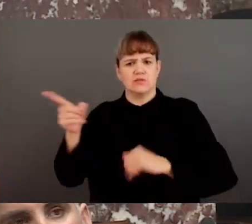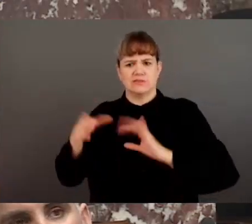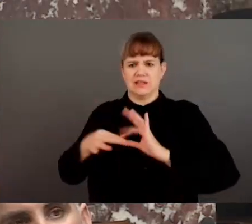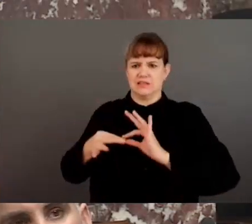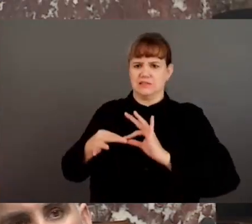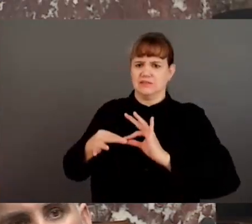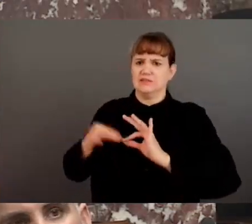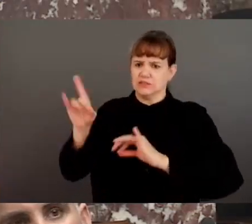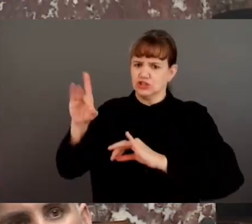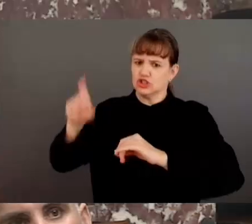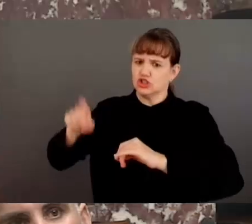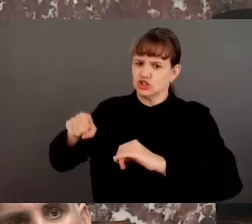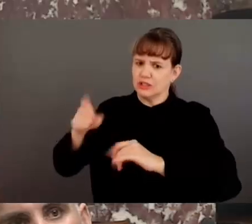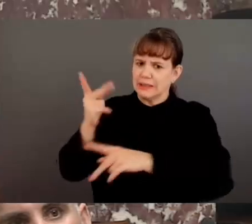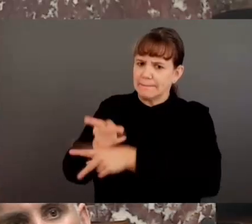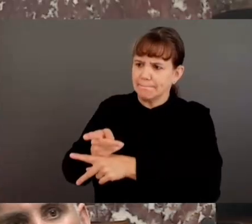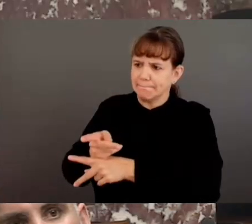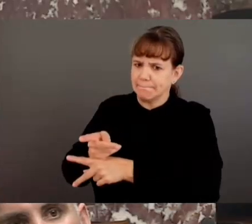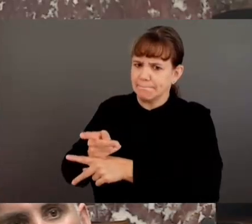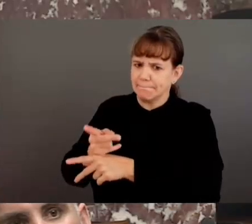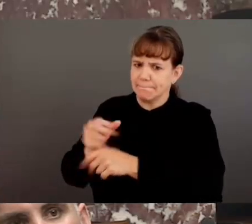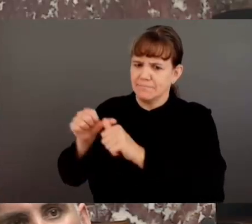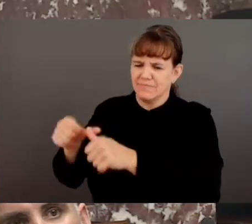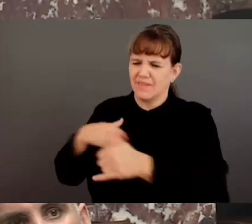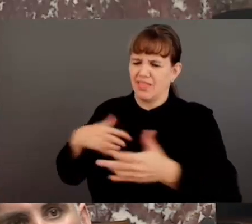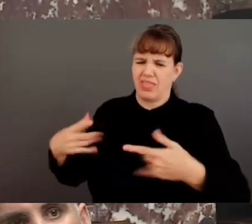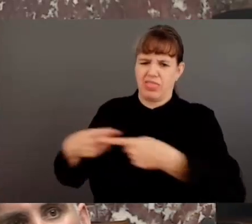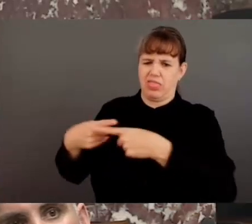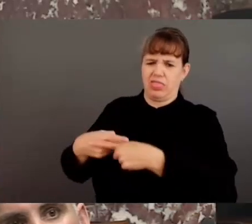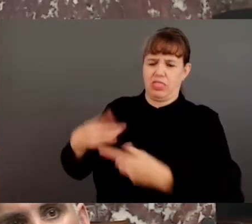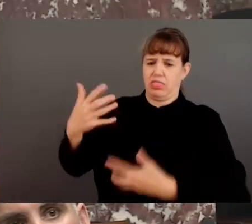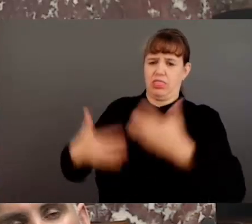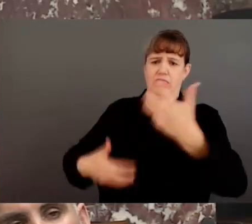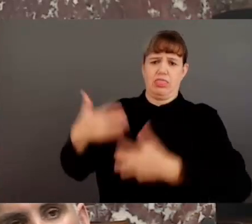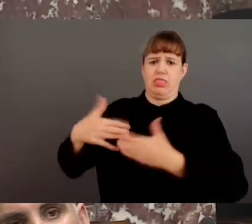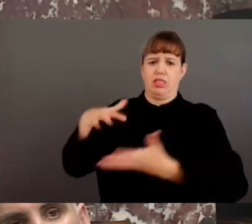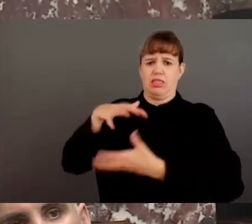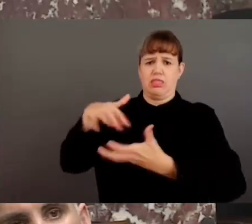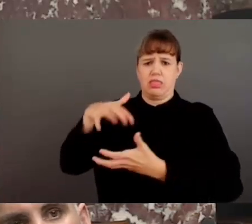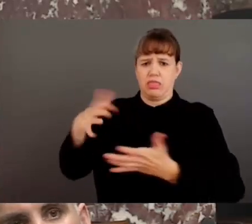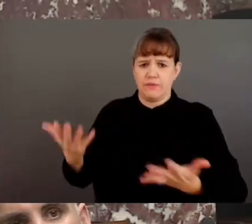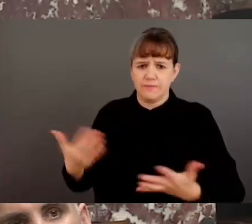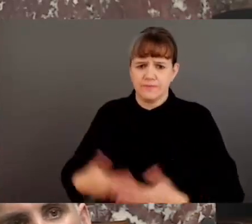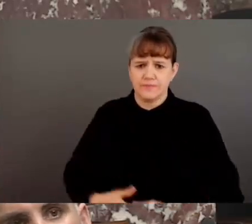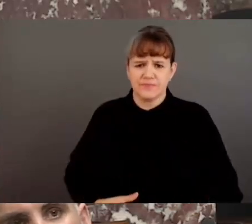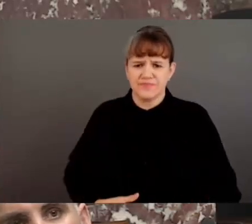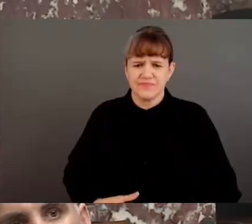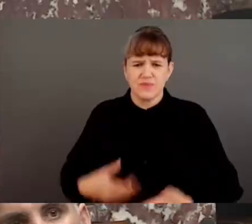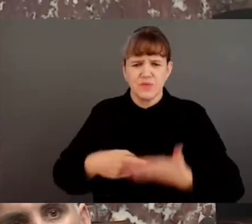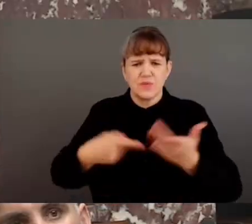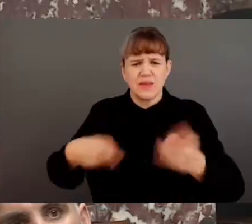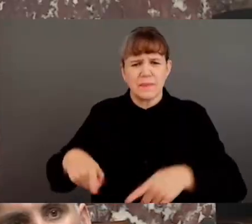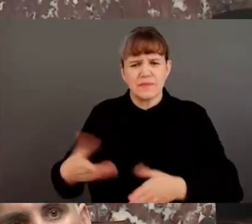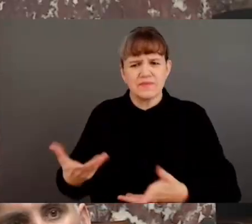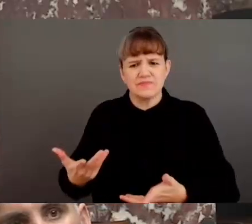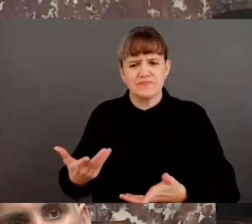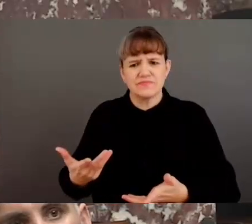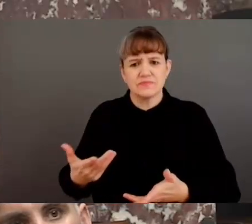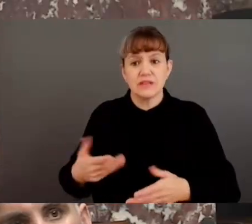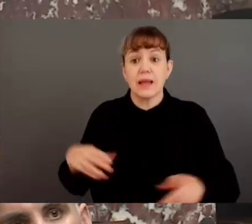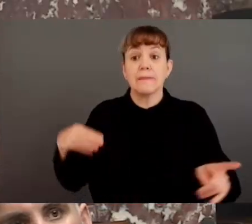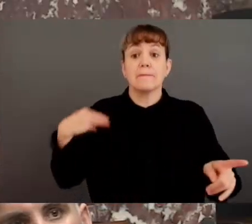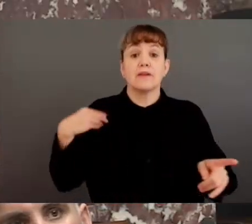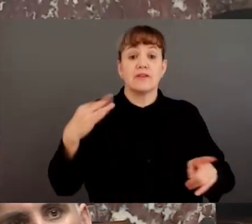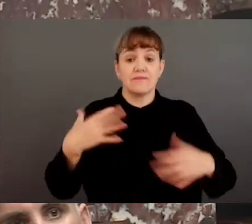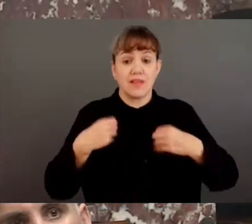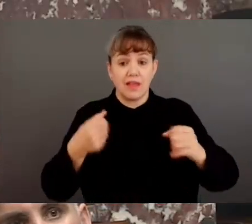What are we doing? The fact is, this Premier says one thing, and his cabinet and his MLAs will